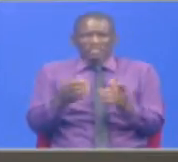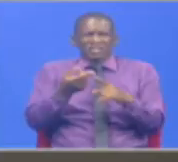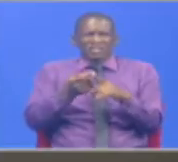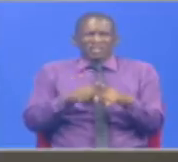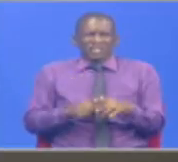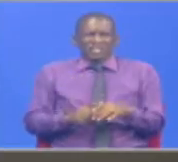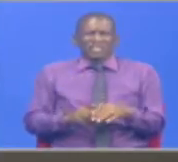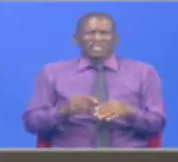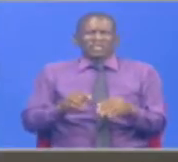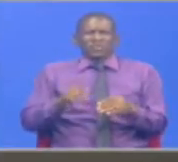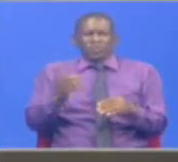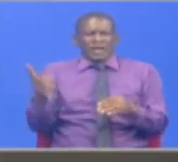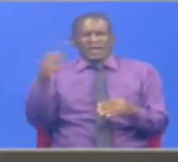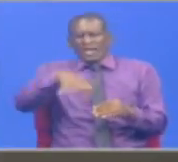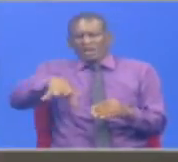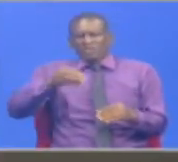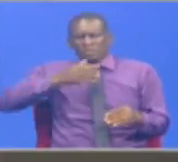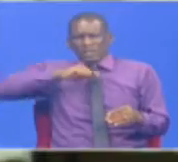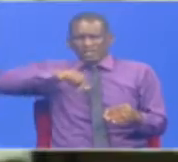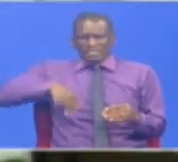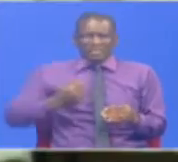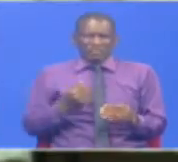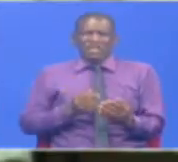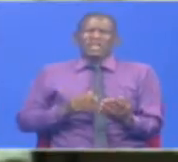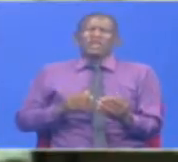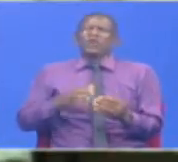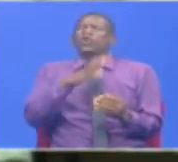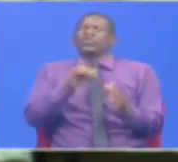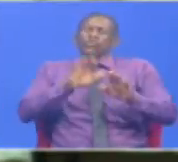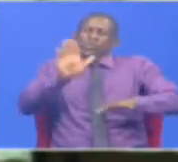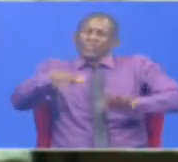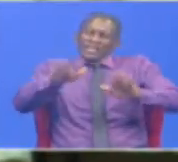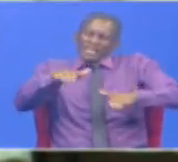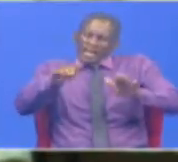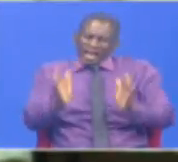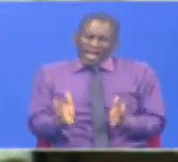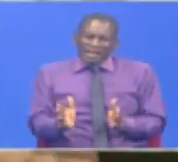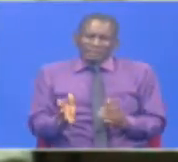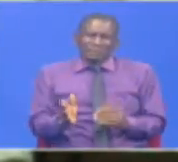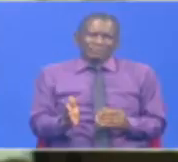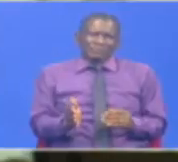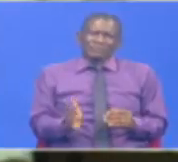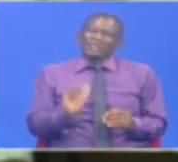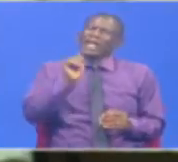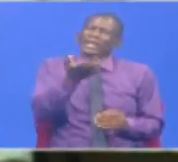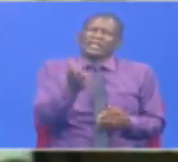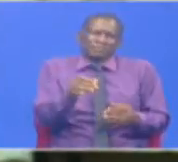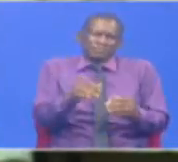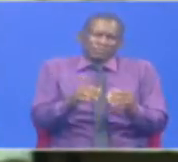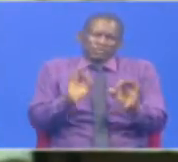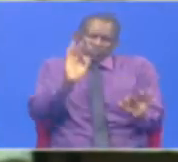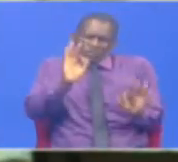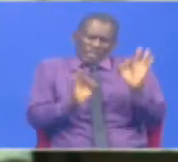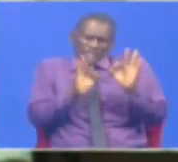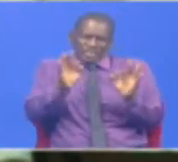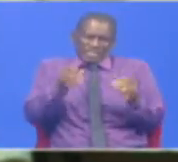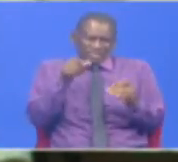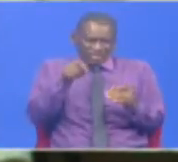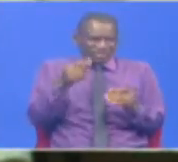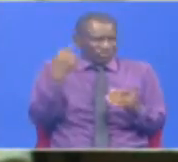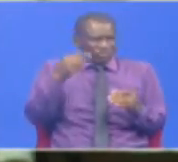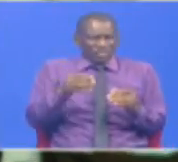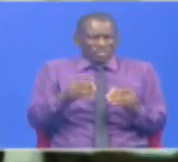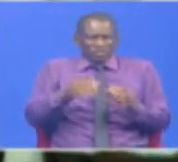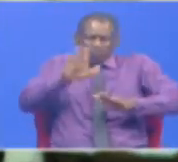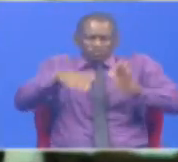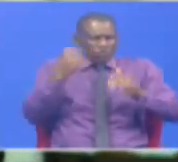once upon a day I found myself approaching a tailor and asked him to do a design, and he couldn't do it